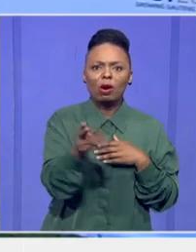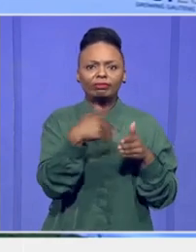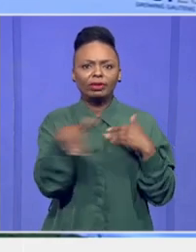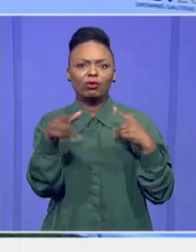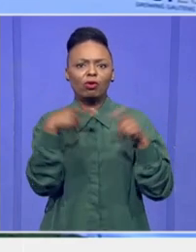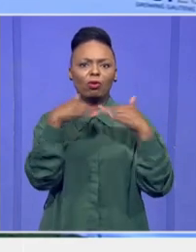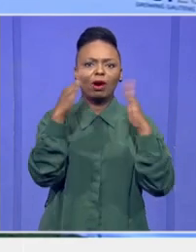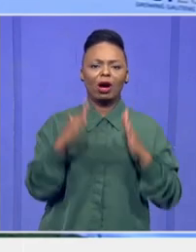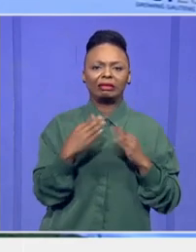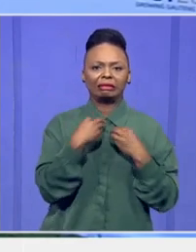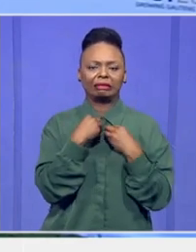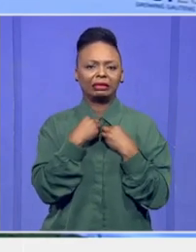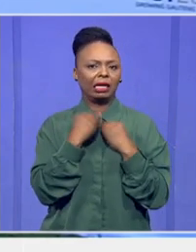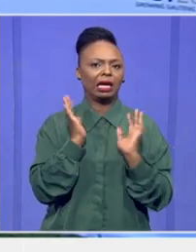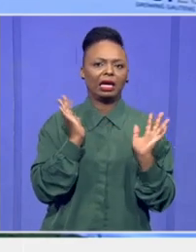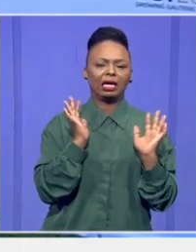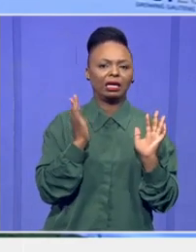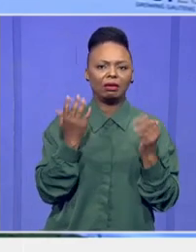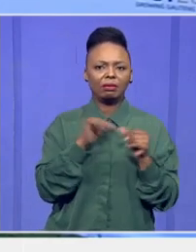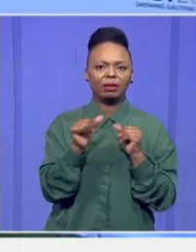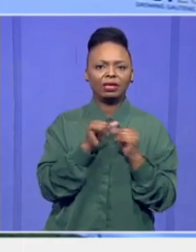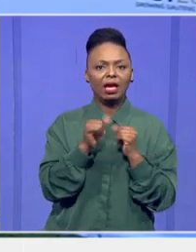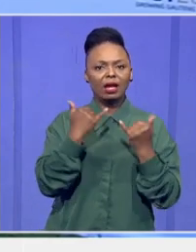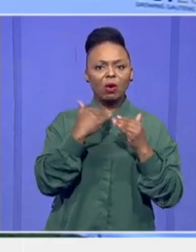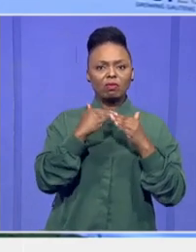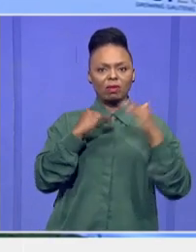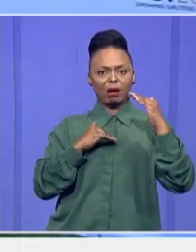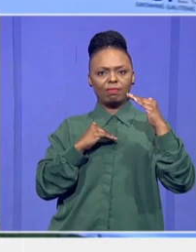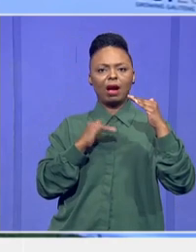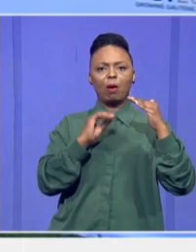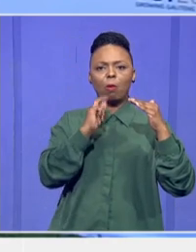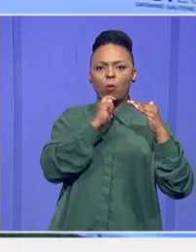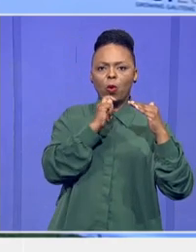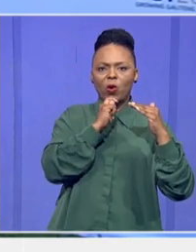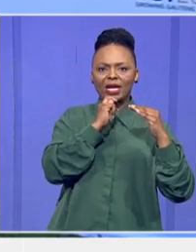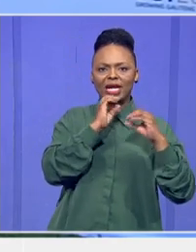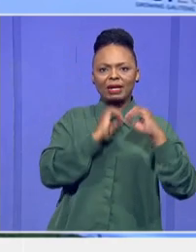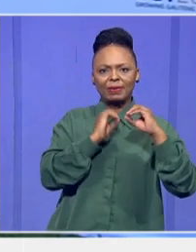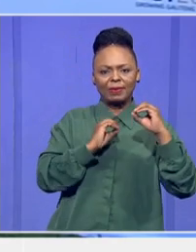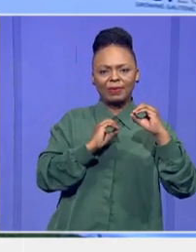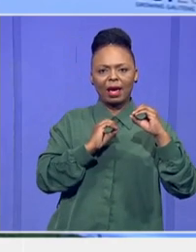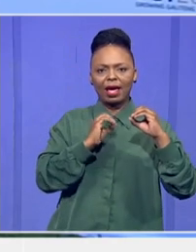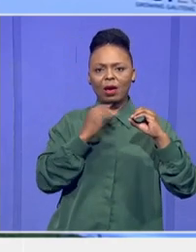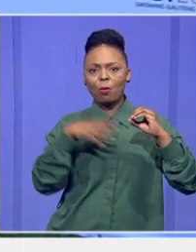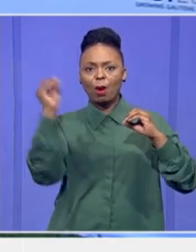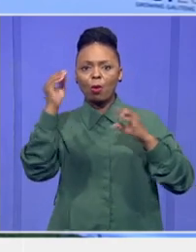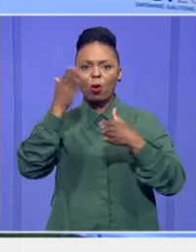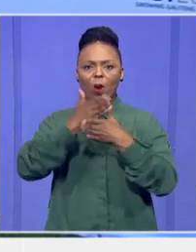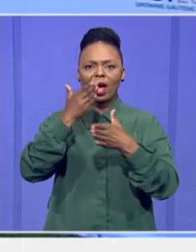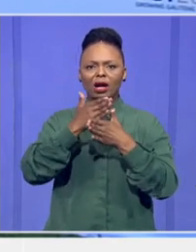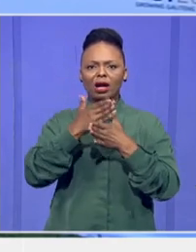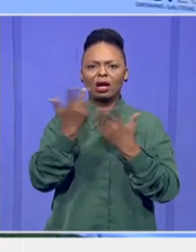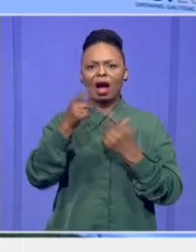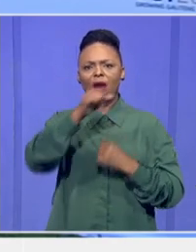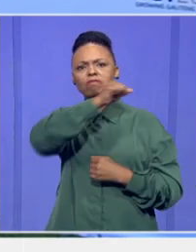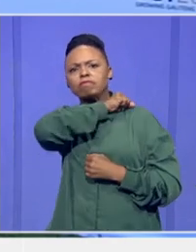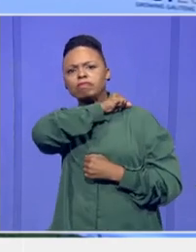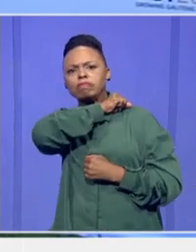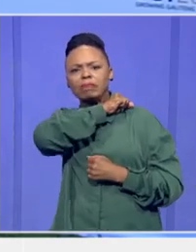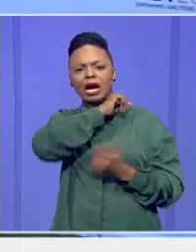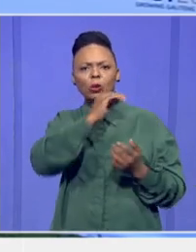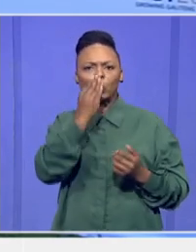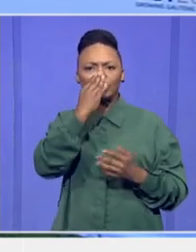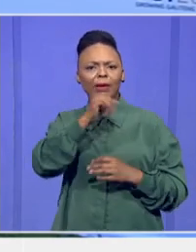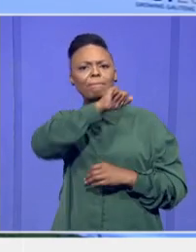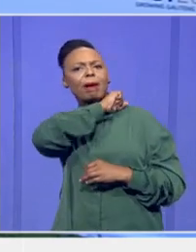own homes, saying that in the early hours of the morning when they have to go to work, they are targeted by criminals who then